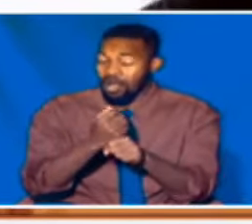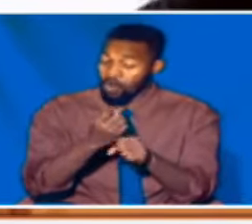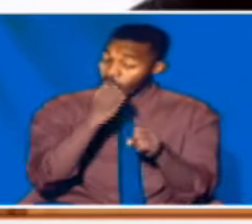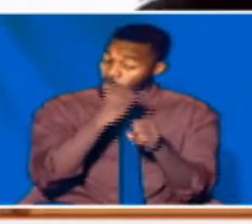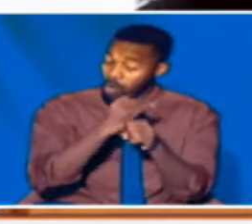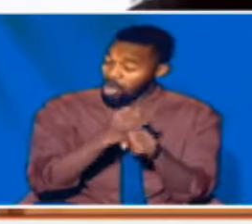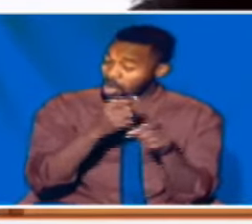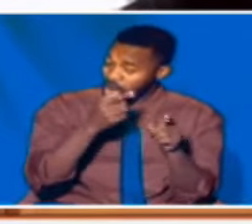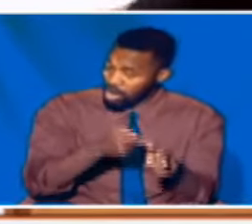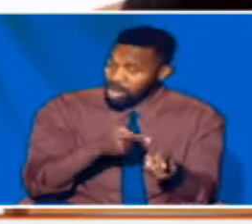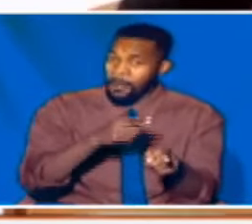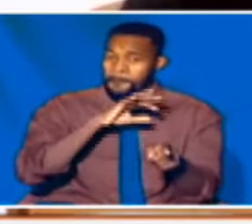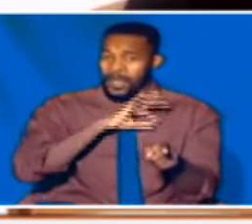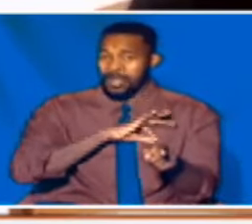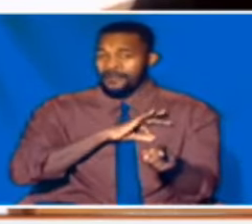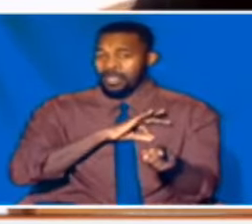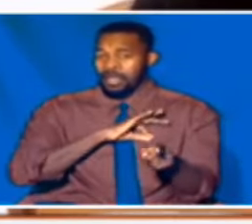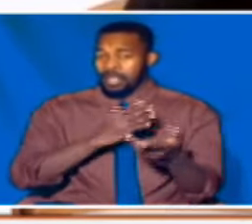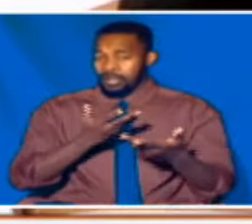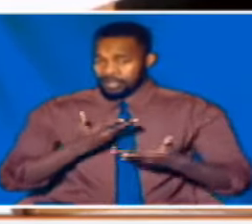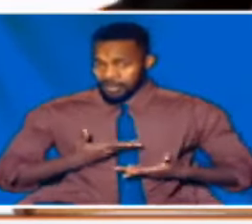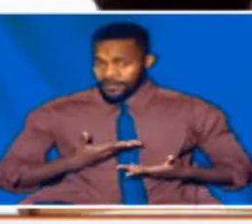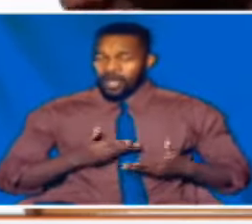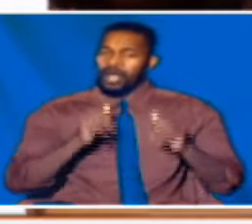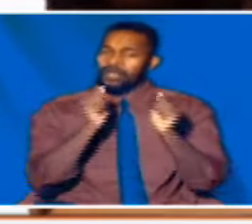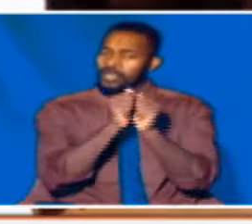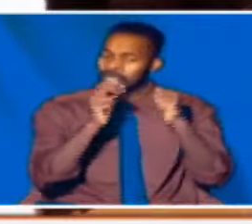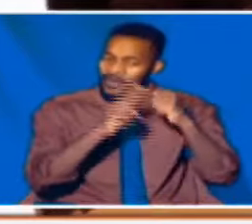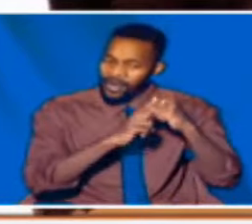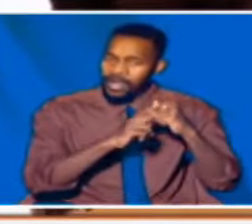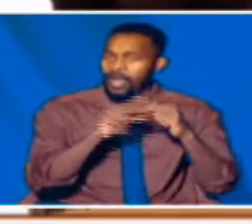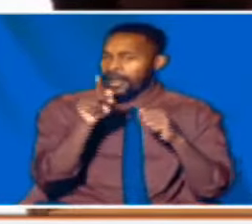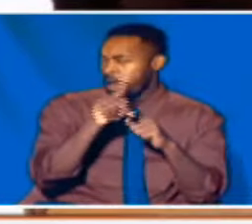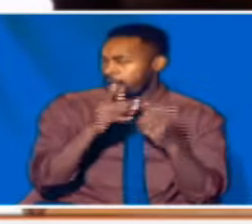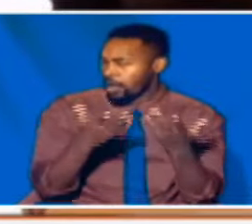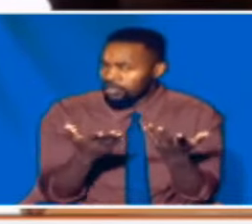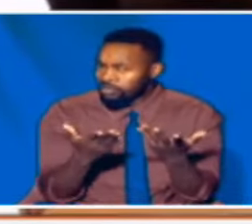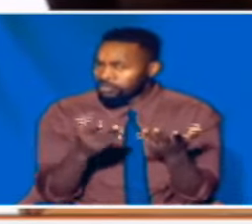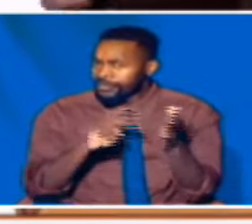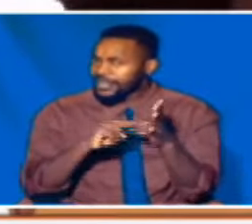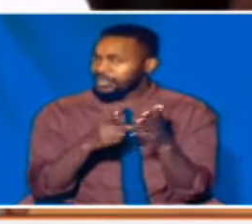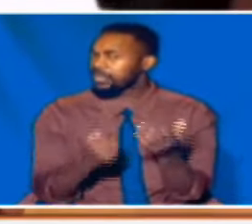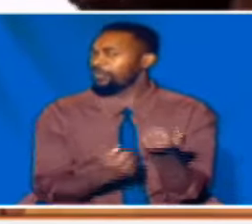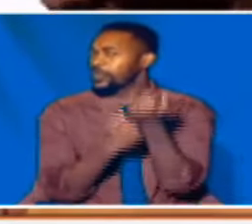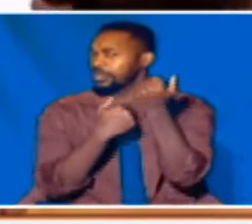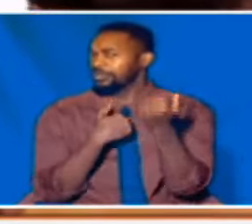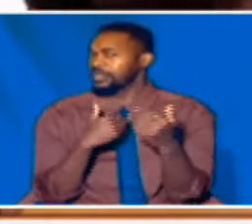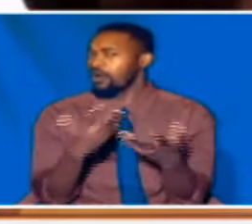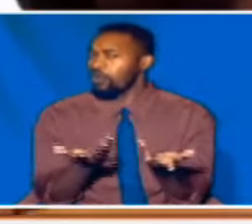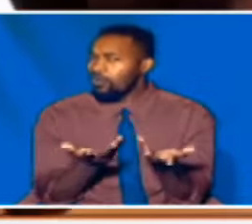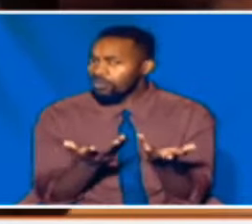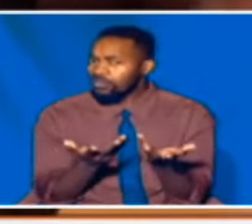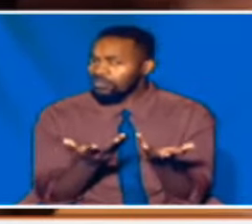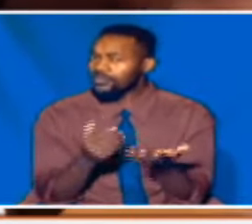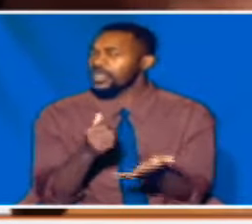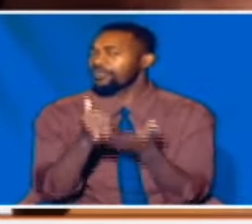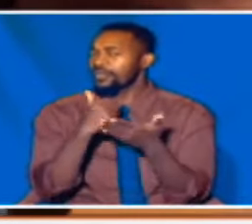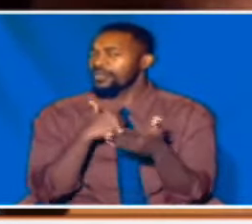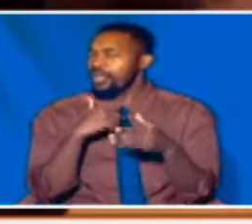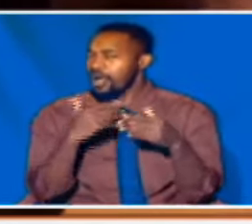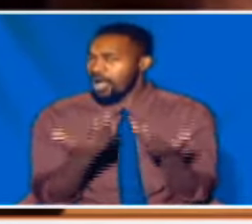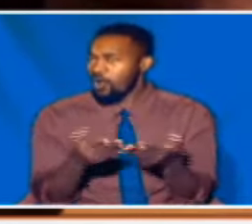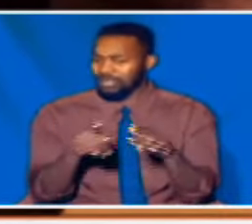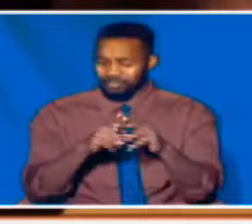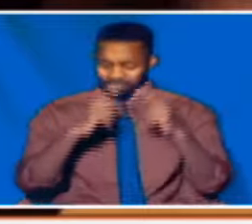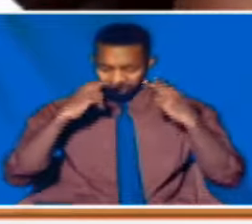that is going to earn a living. 17,000 is not earning us a living, and that's why you see us look